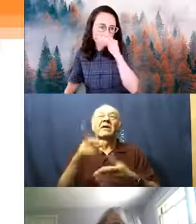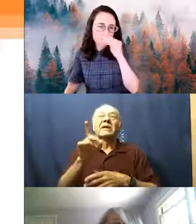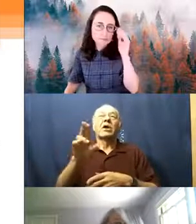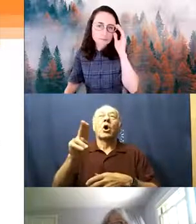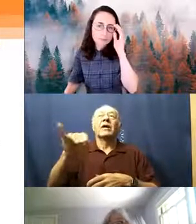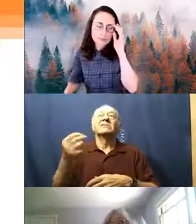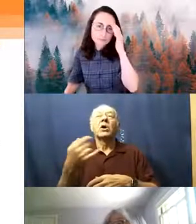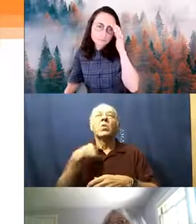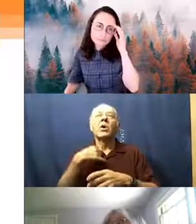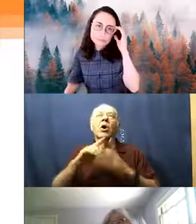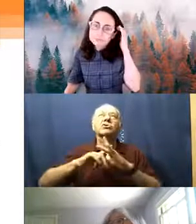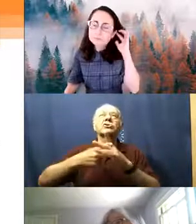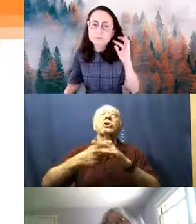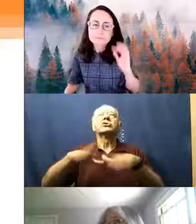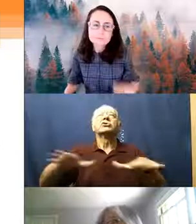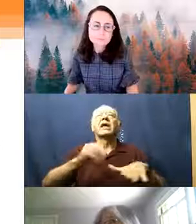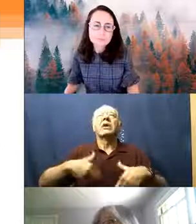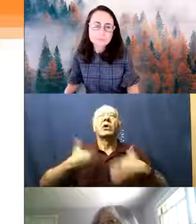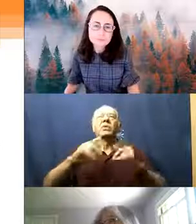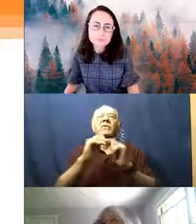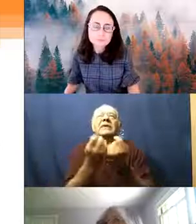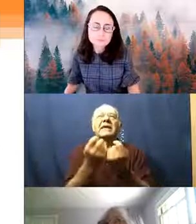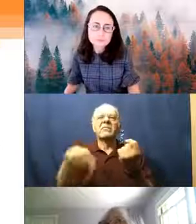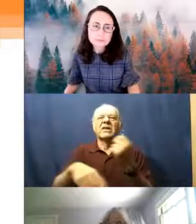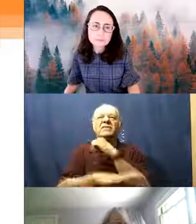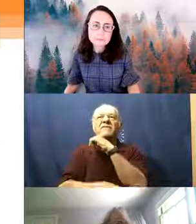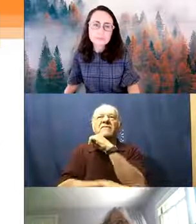Jersey is launching a children and youth team